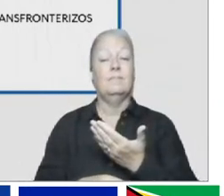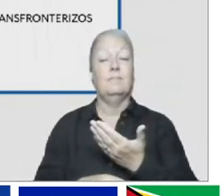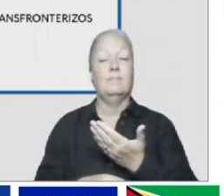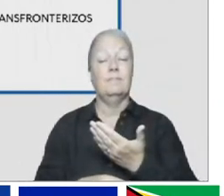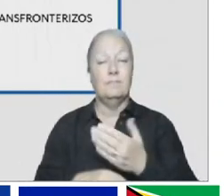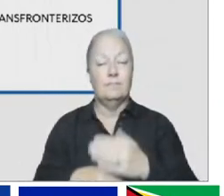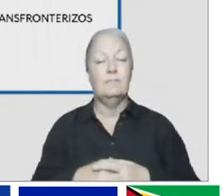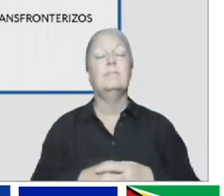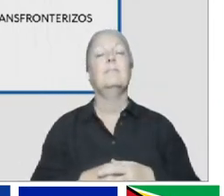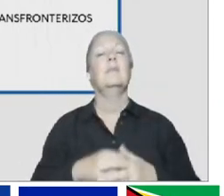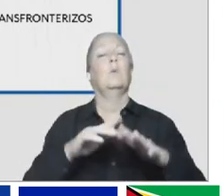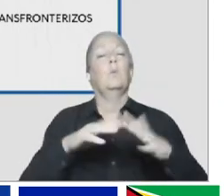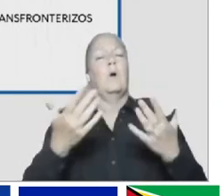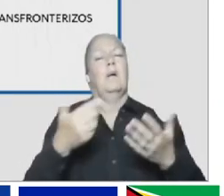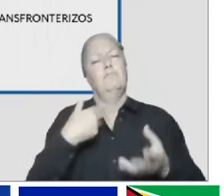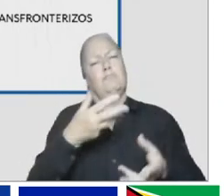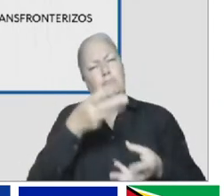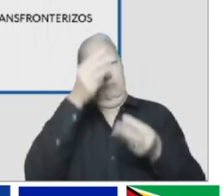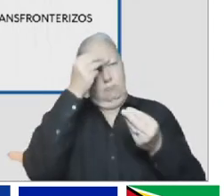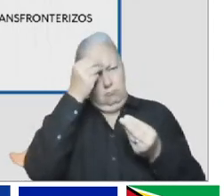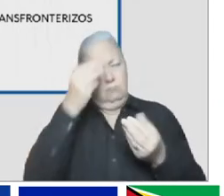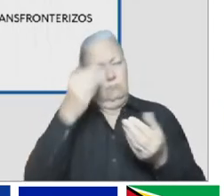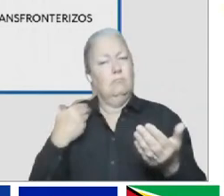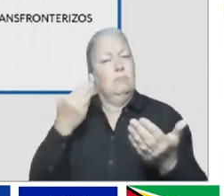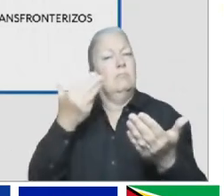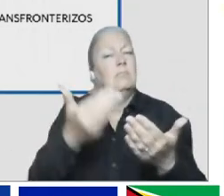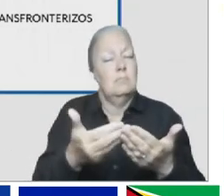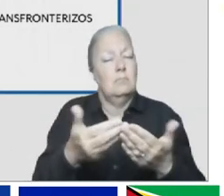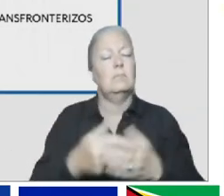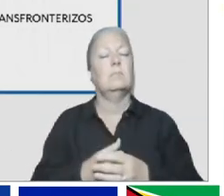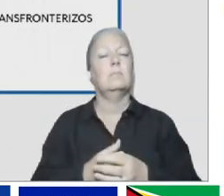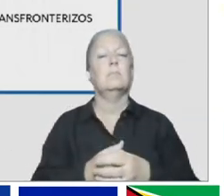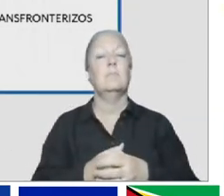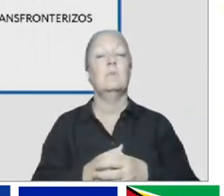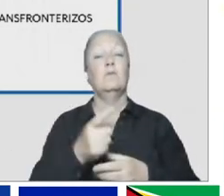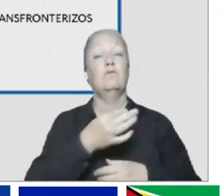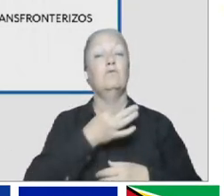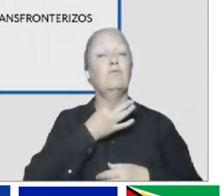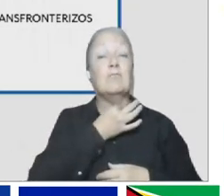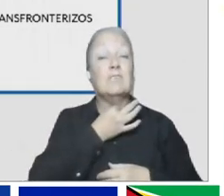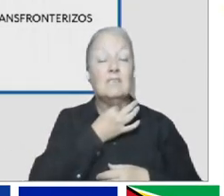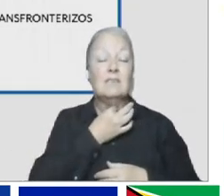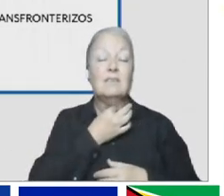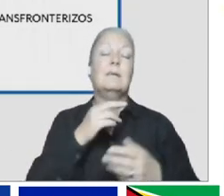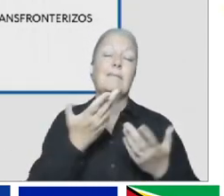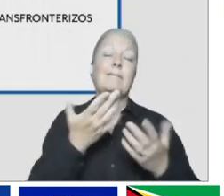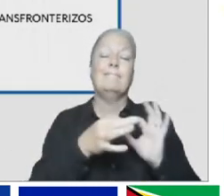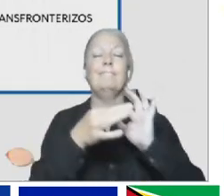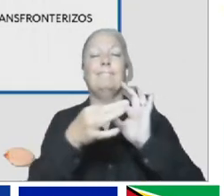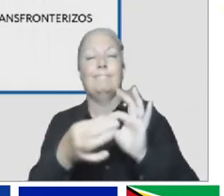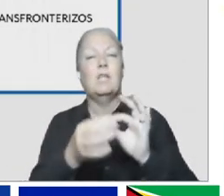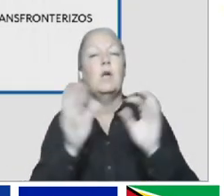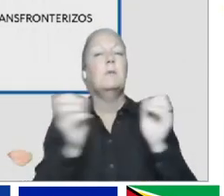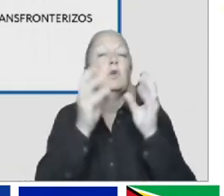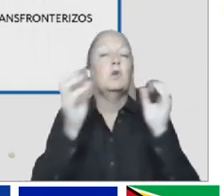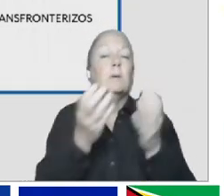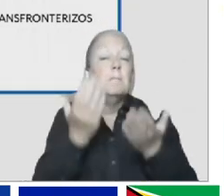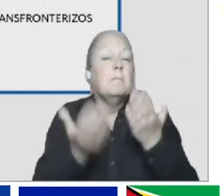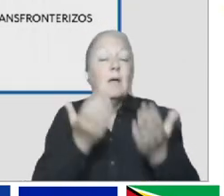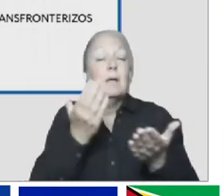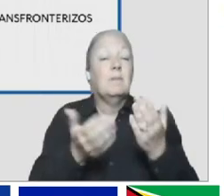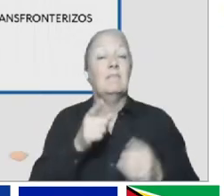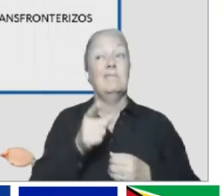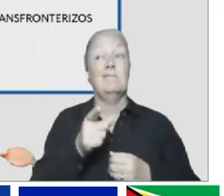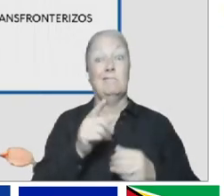of the lessons learned is that risks and therefore emergencies may be global, like this pandemic. They are